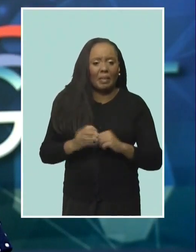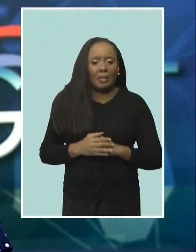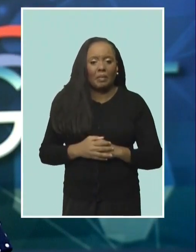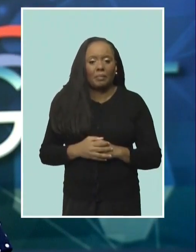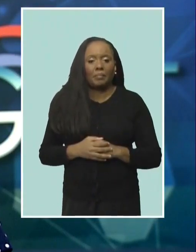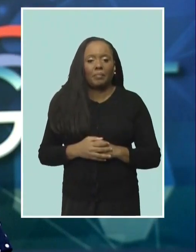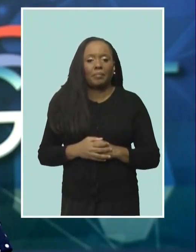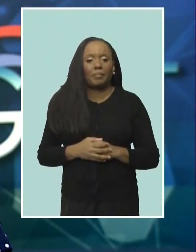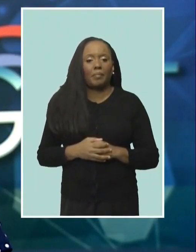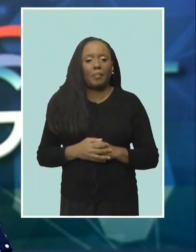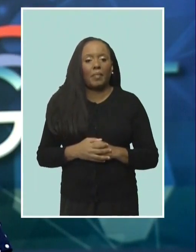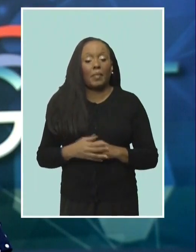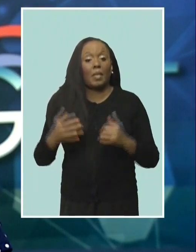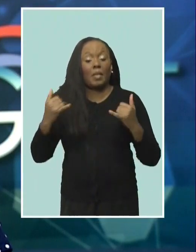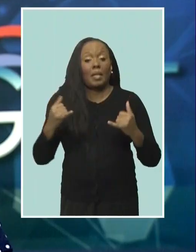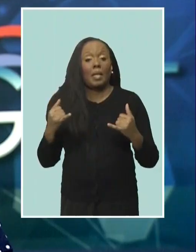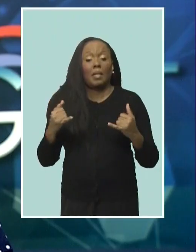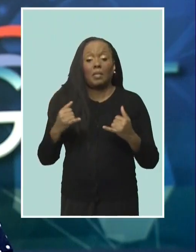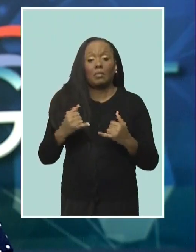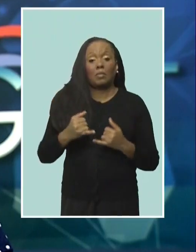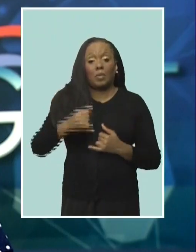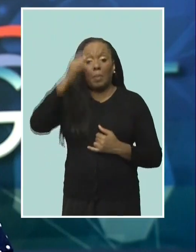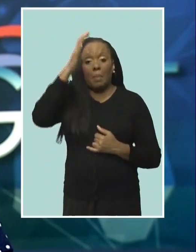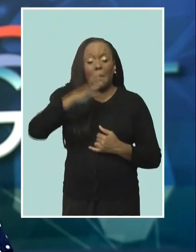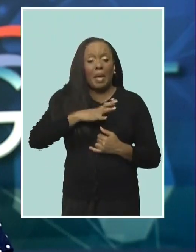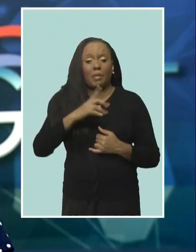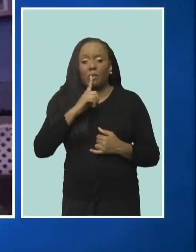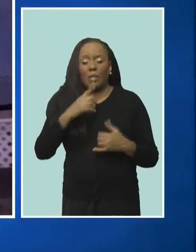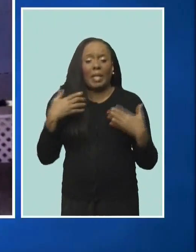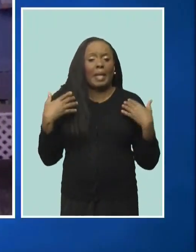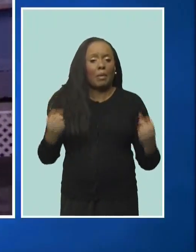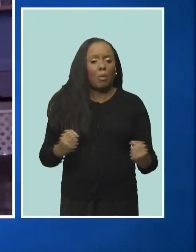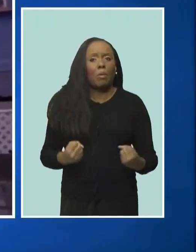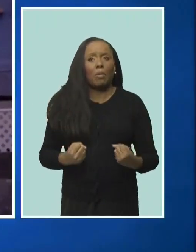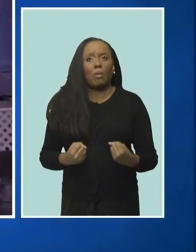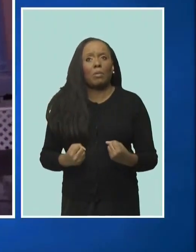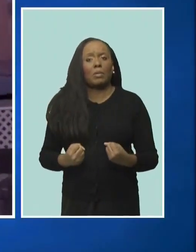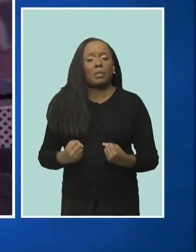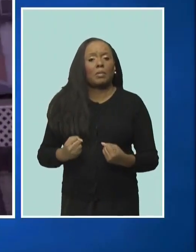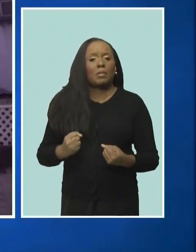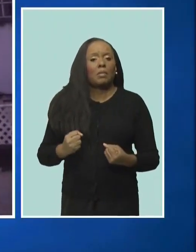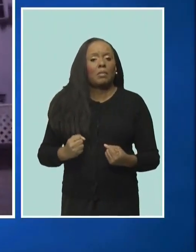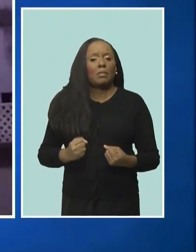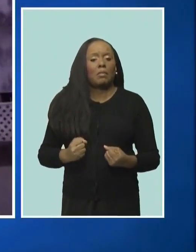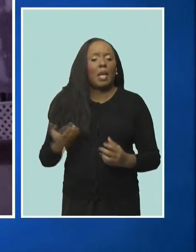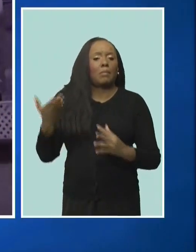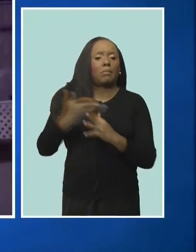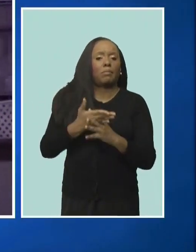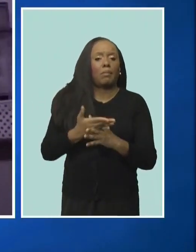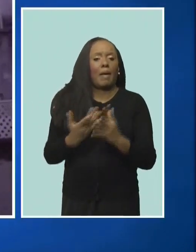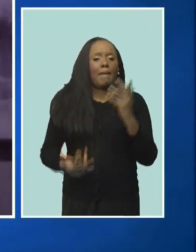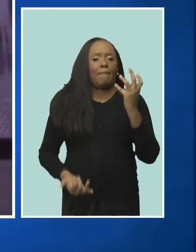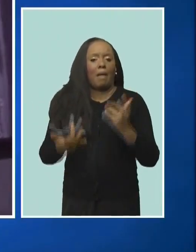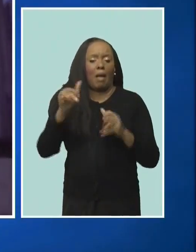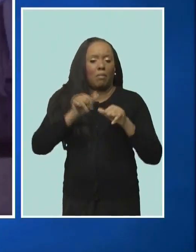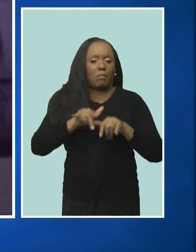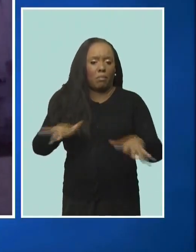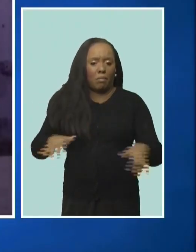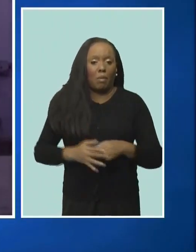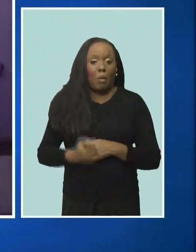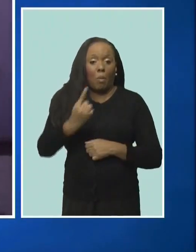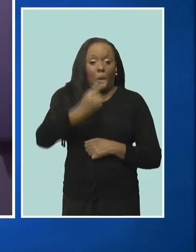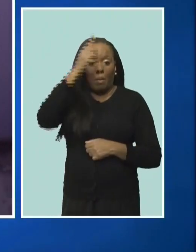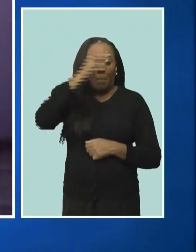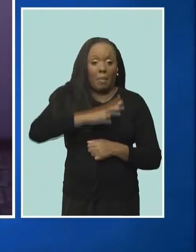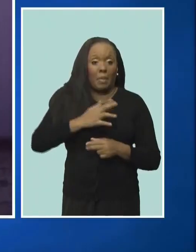community prevented a house fire in Barbaries Garden, St. Michael, earlier this week. Mark Brooms was among those who sprung into